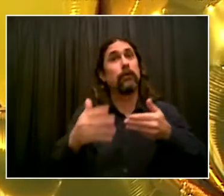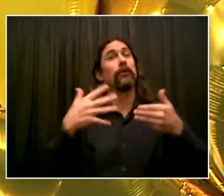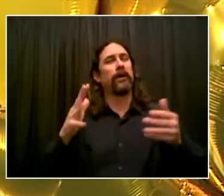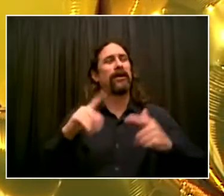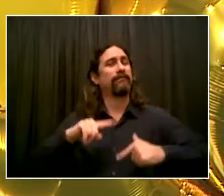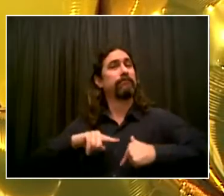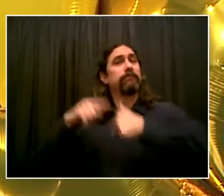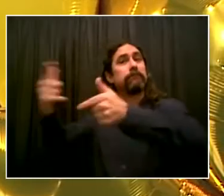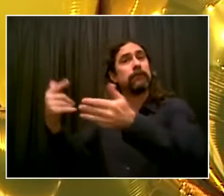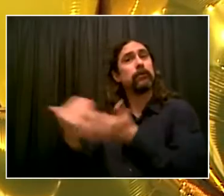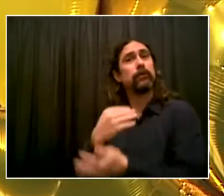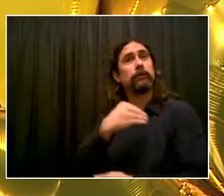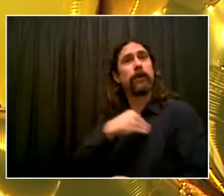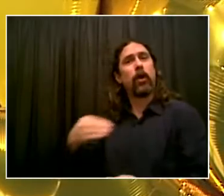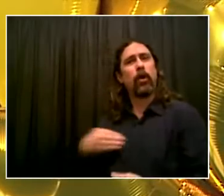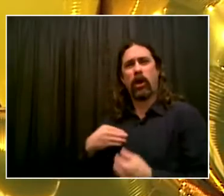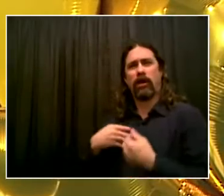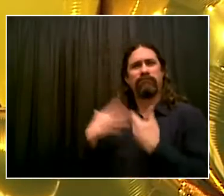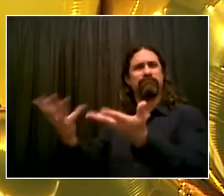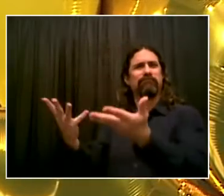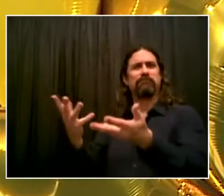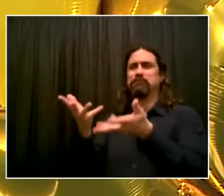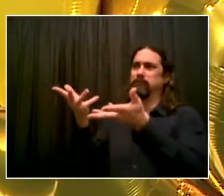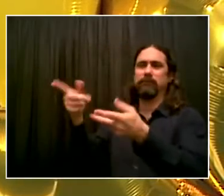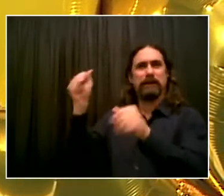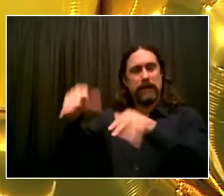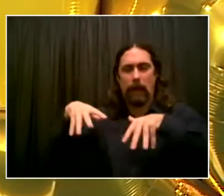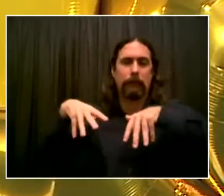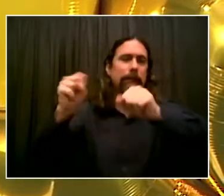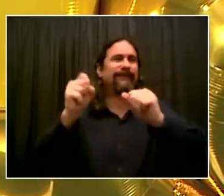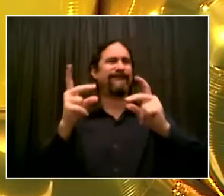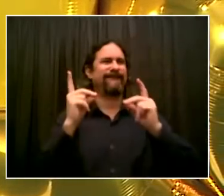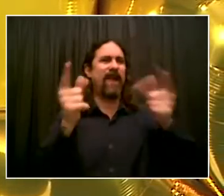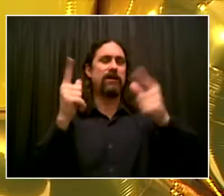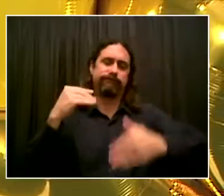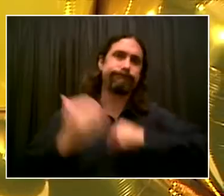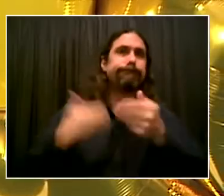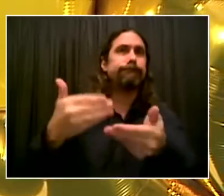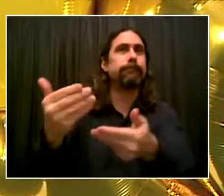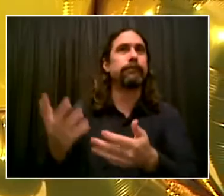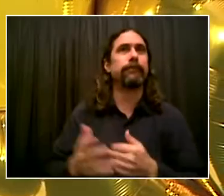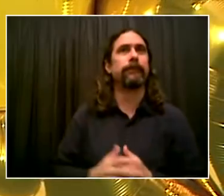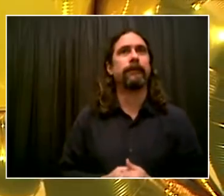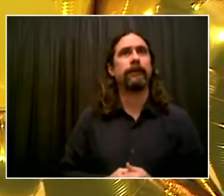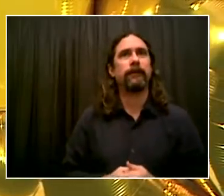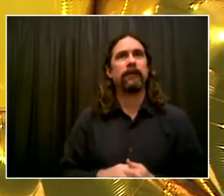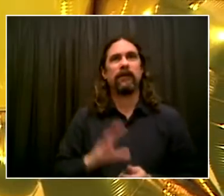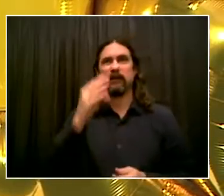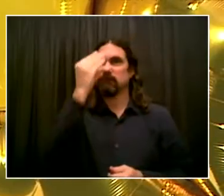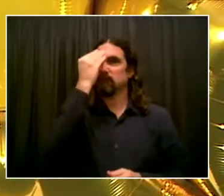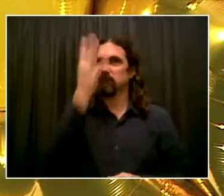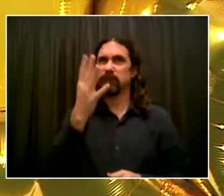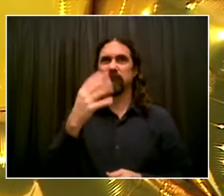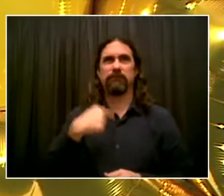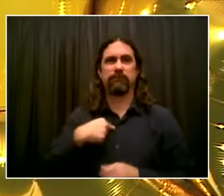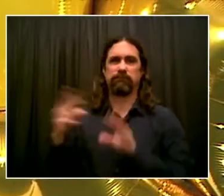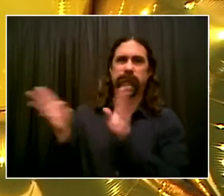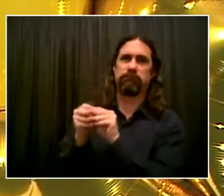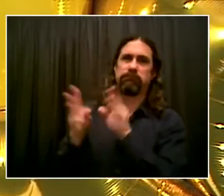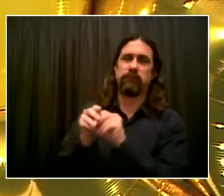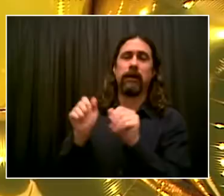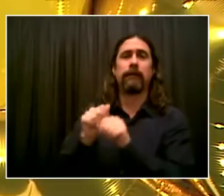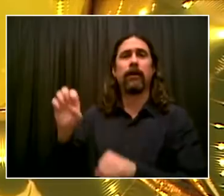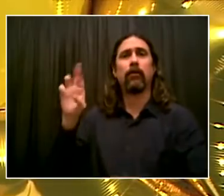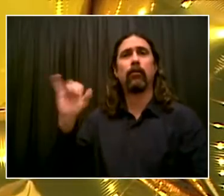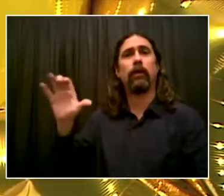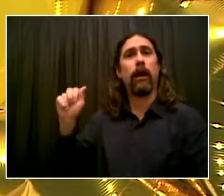Our teams are constantly talking every hour, every day. Great working relationship, but there's a lot to do. So as a result, we're going to be changing our